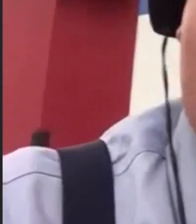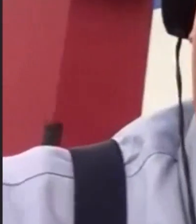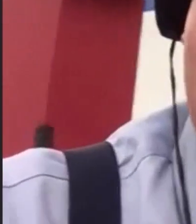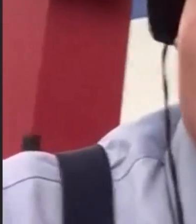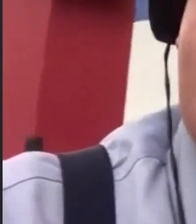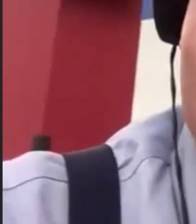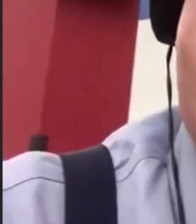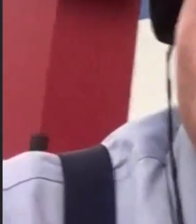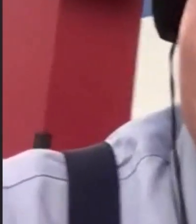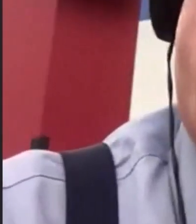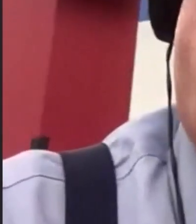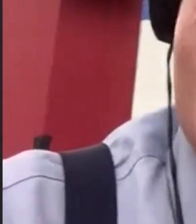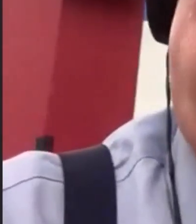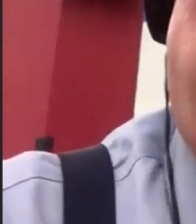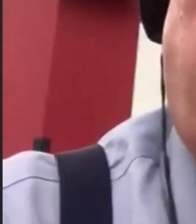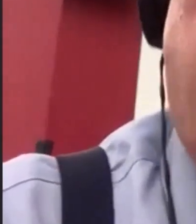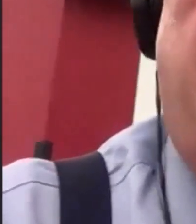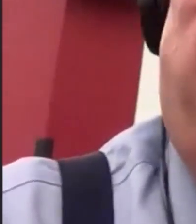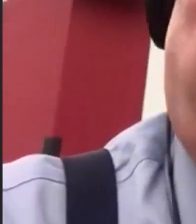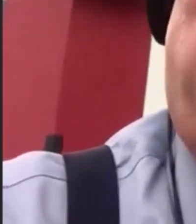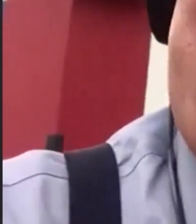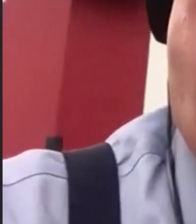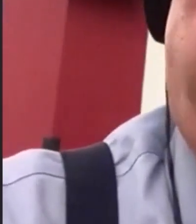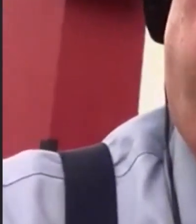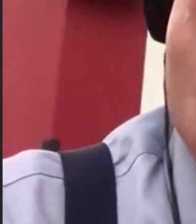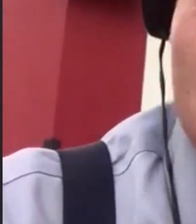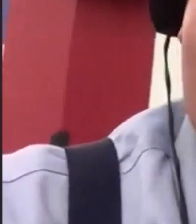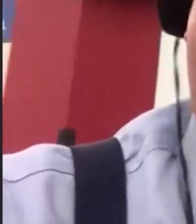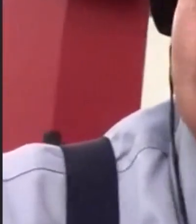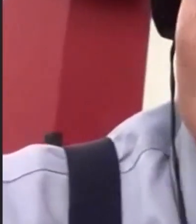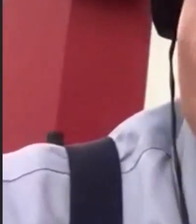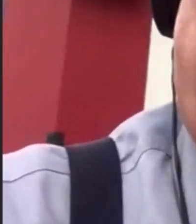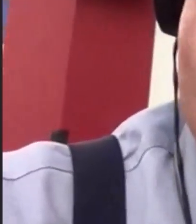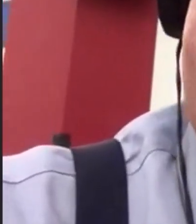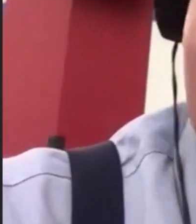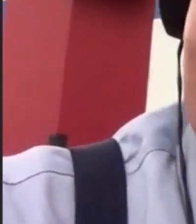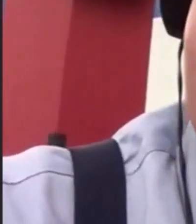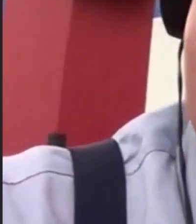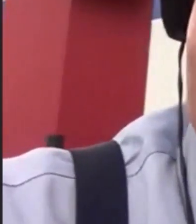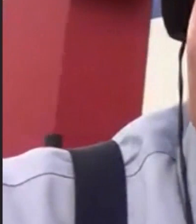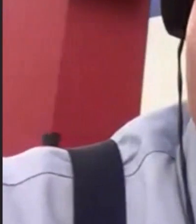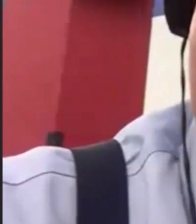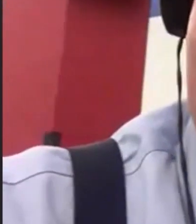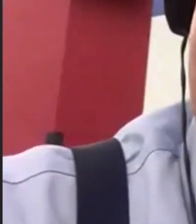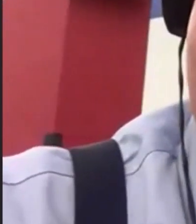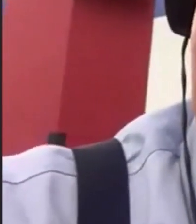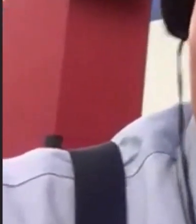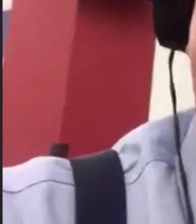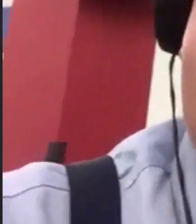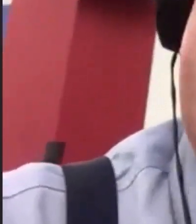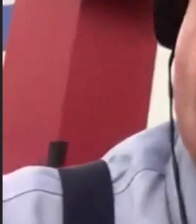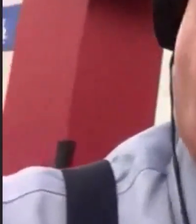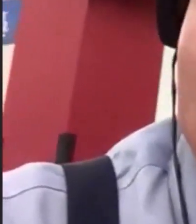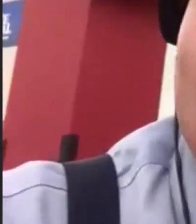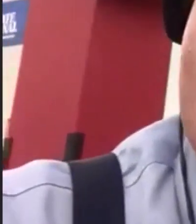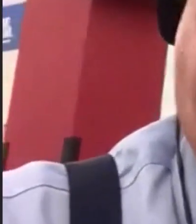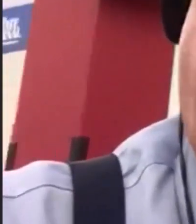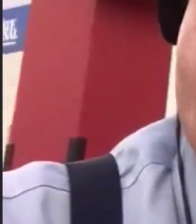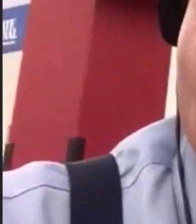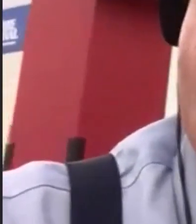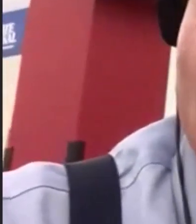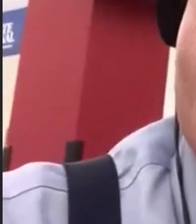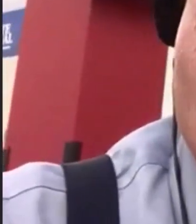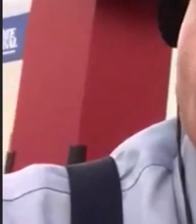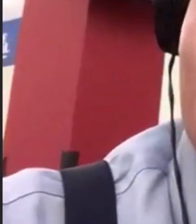2.66. I realize we have a lot of these nursing home tests that are still coming in. What if we spike to 3.5 on tomorrow's number? Does the clock